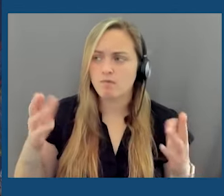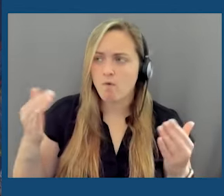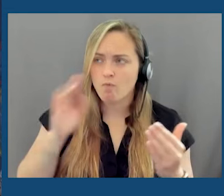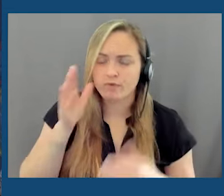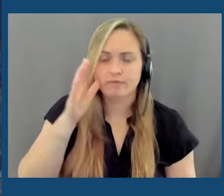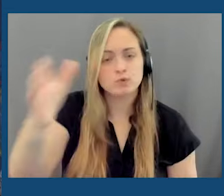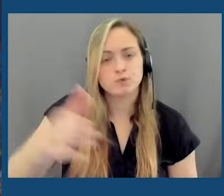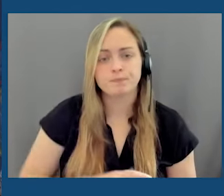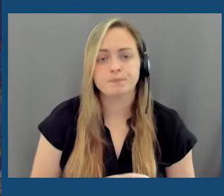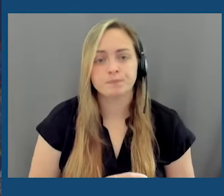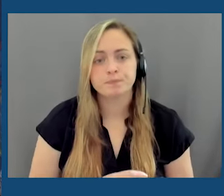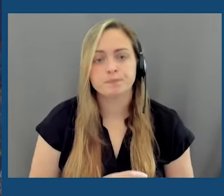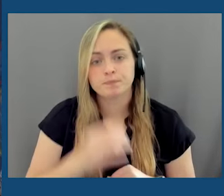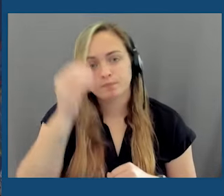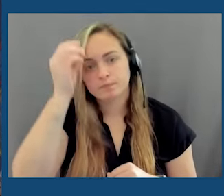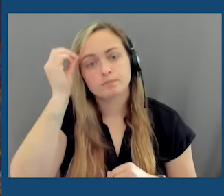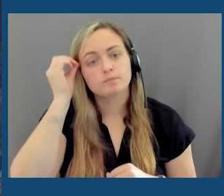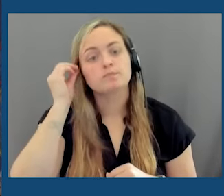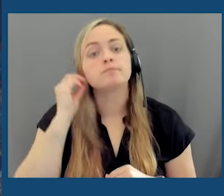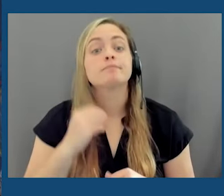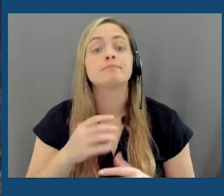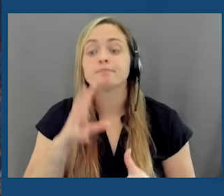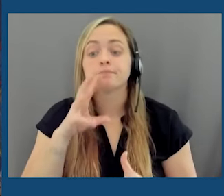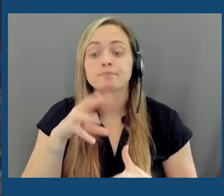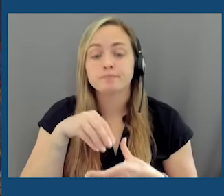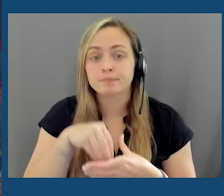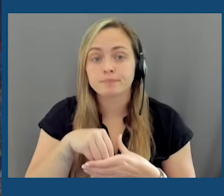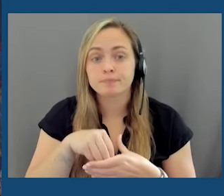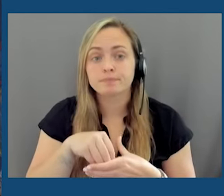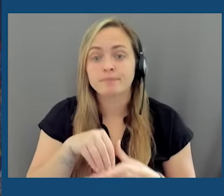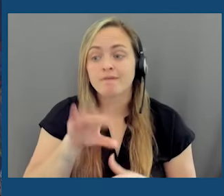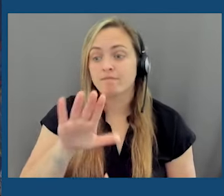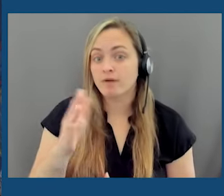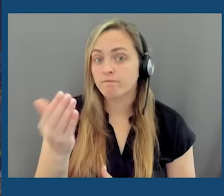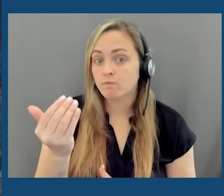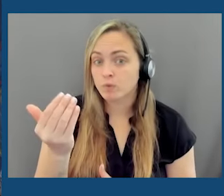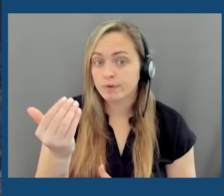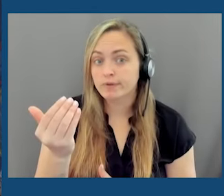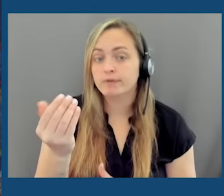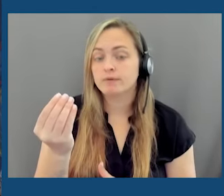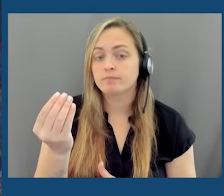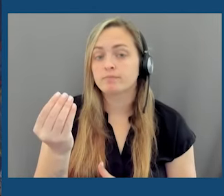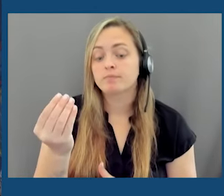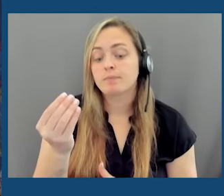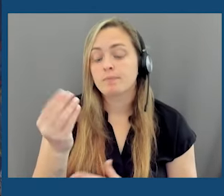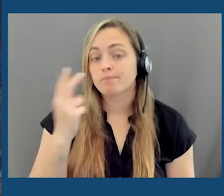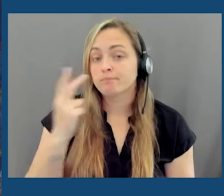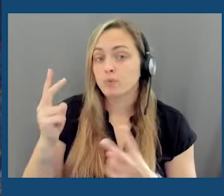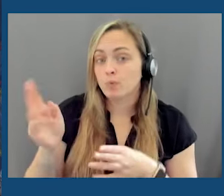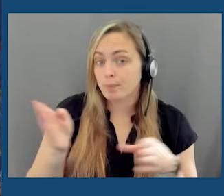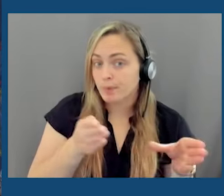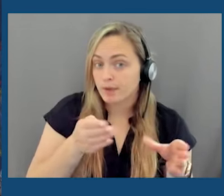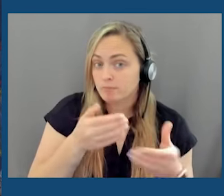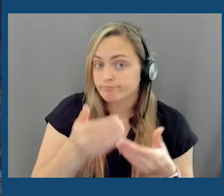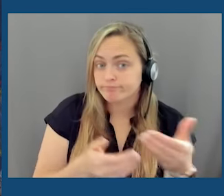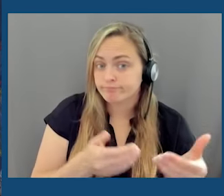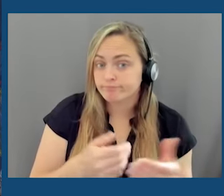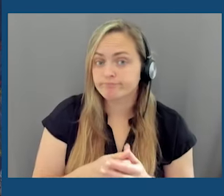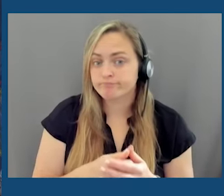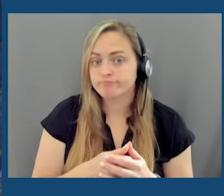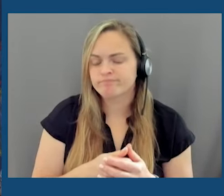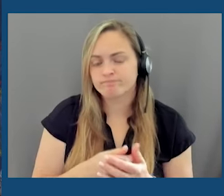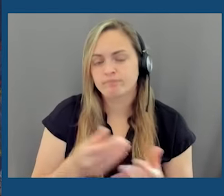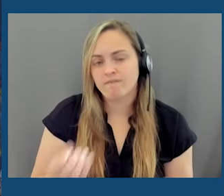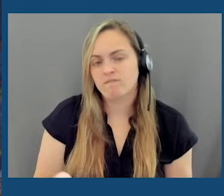future. Part of the 514 memorial planning process is